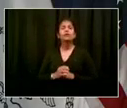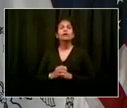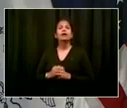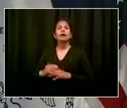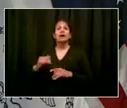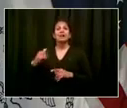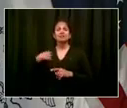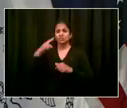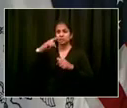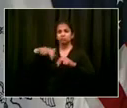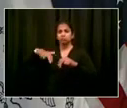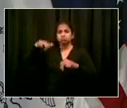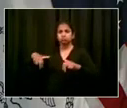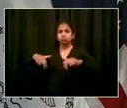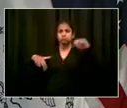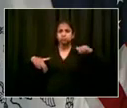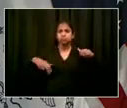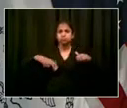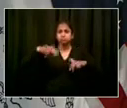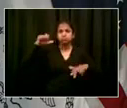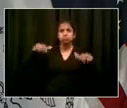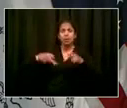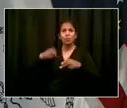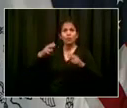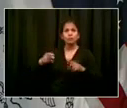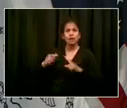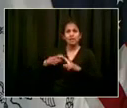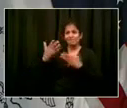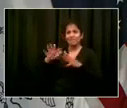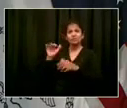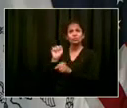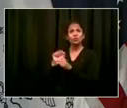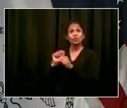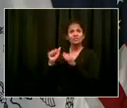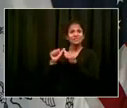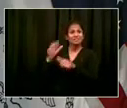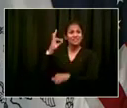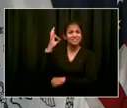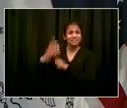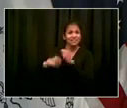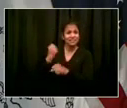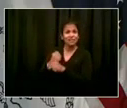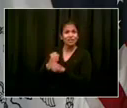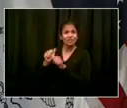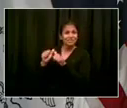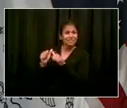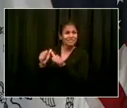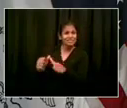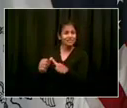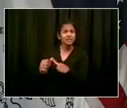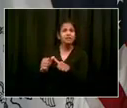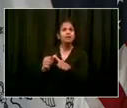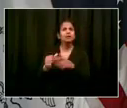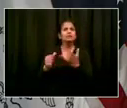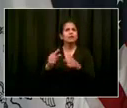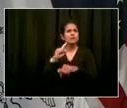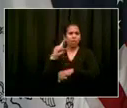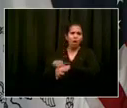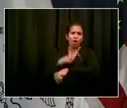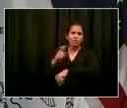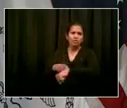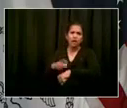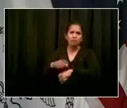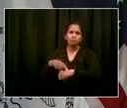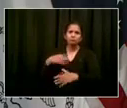That's a long, long time to be on the firing line doing such intense work. It's totally normal that people will seek other opportunities at a